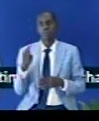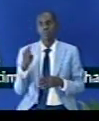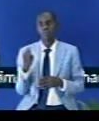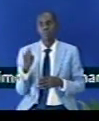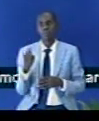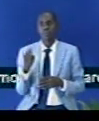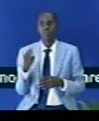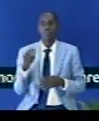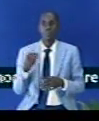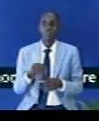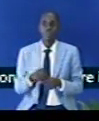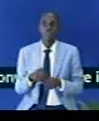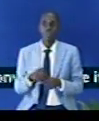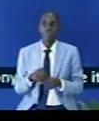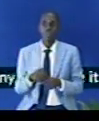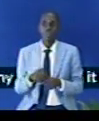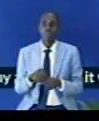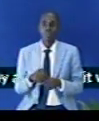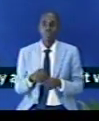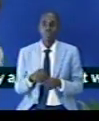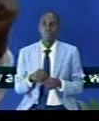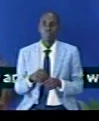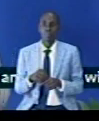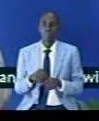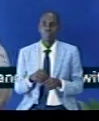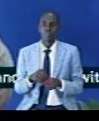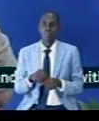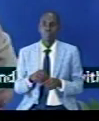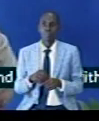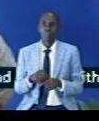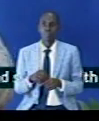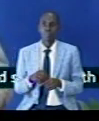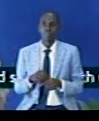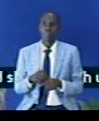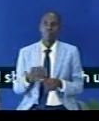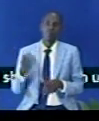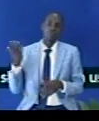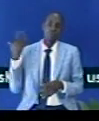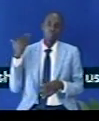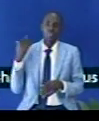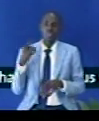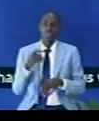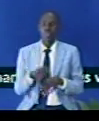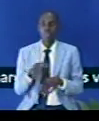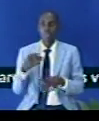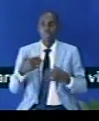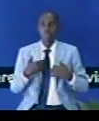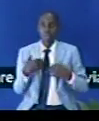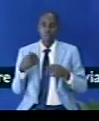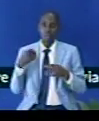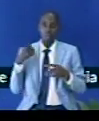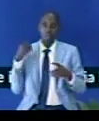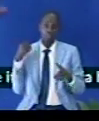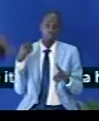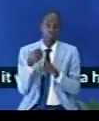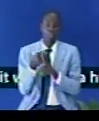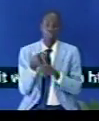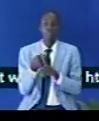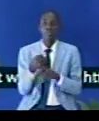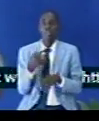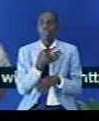ni wo odun keji ni mo fi accident mi mo de se accident yen mo wa ro pe